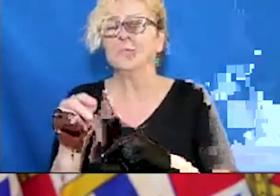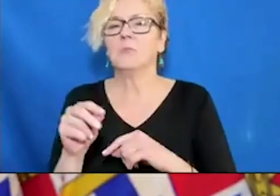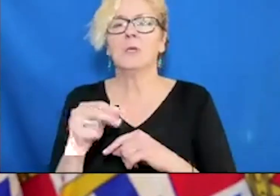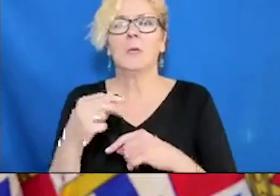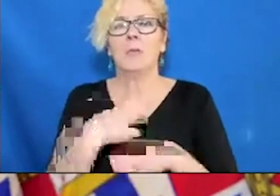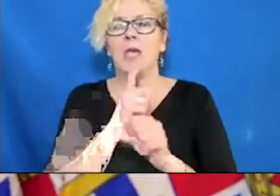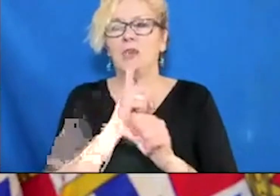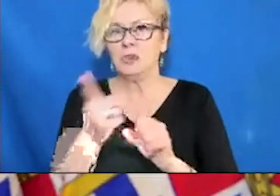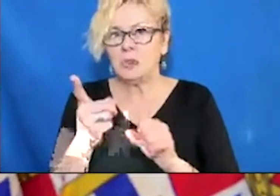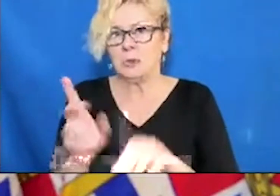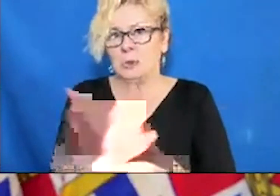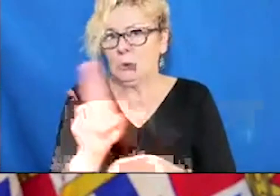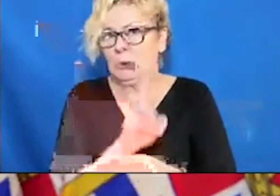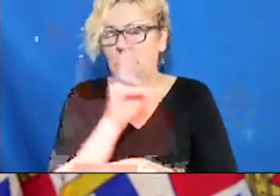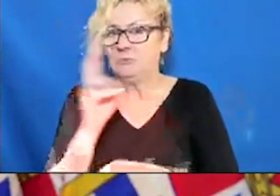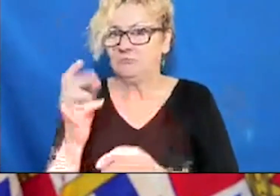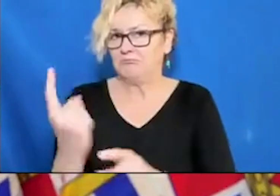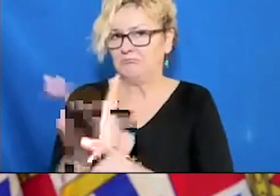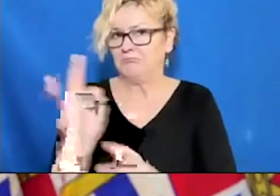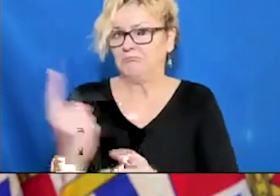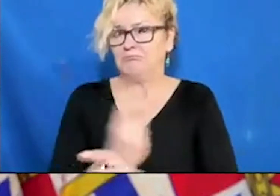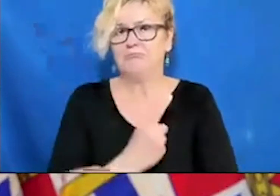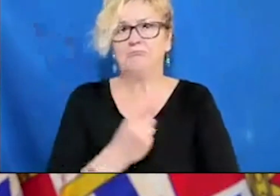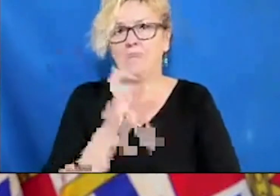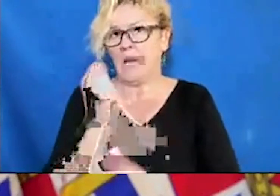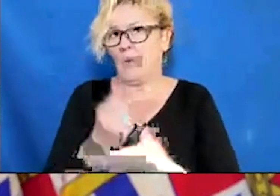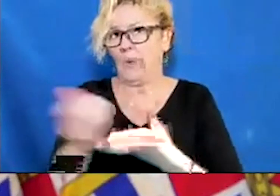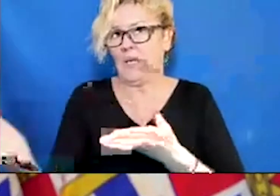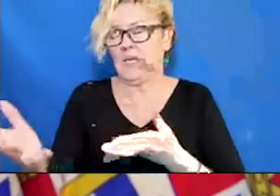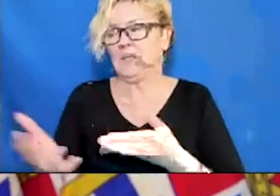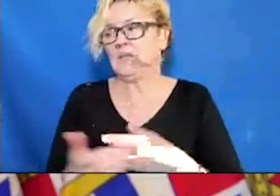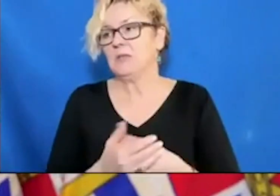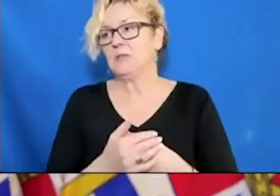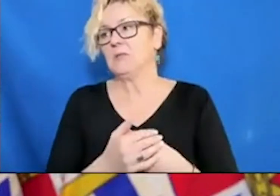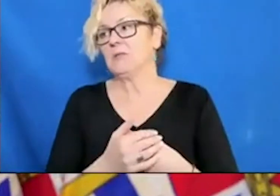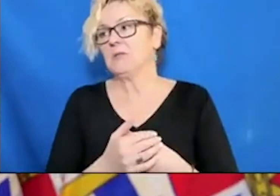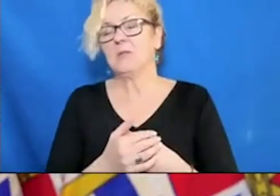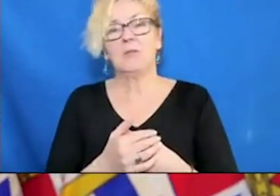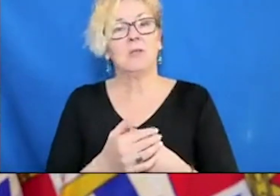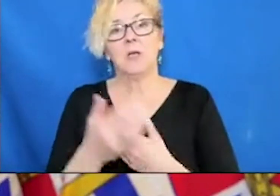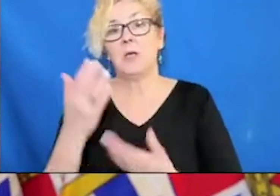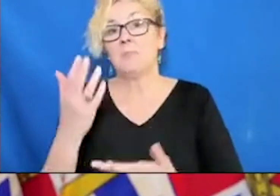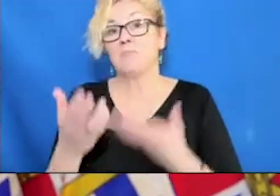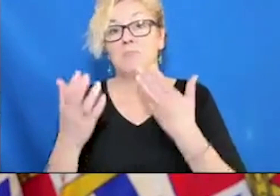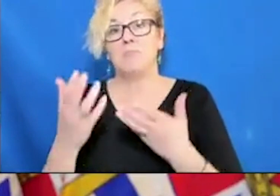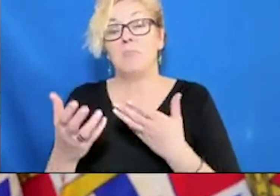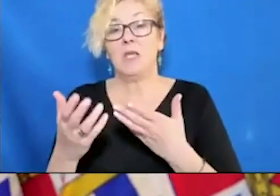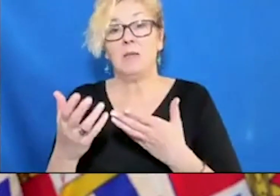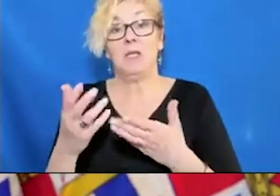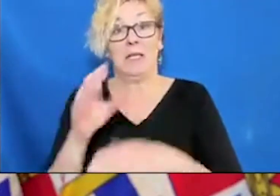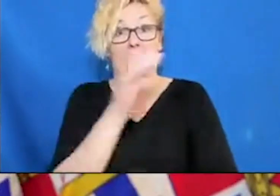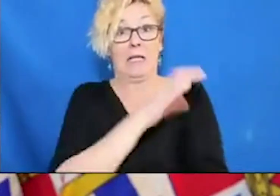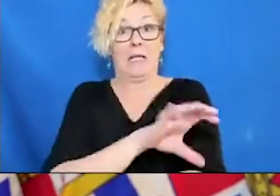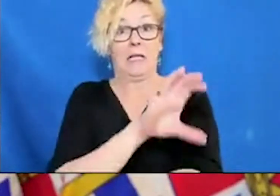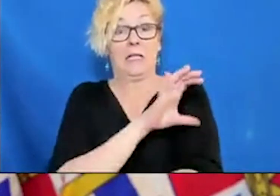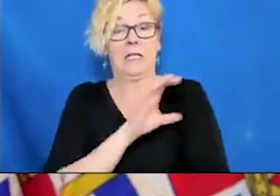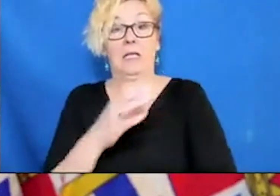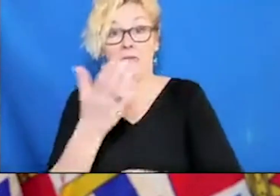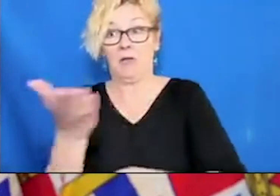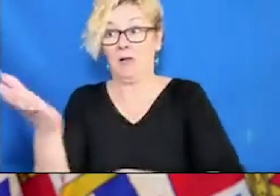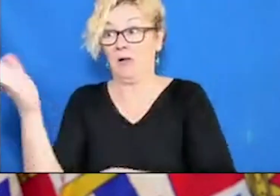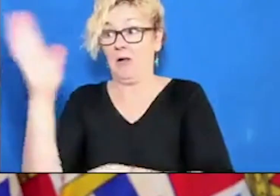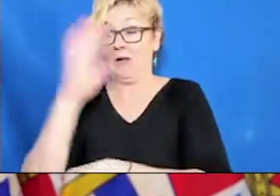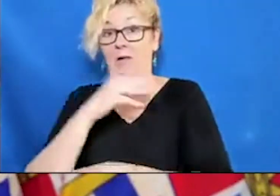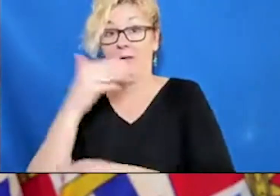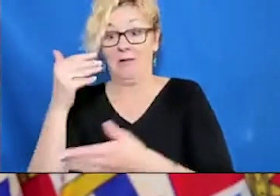extra doses are taken to the local emergency department. It means that sometimes if there's extra doses, people are called in early, or other